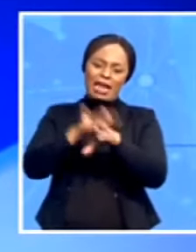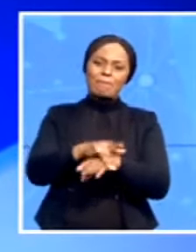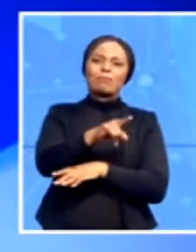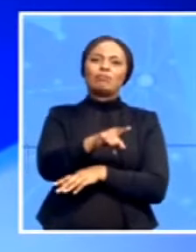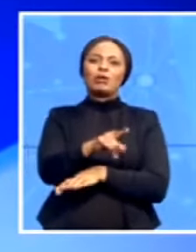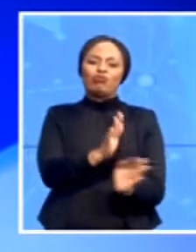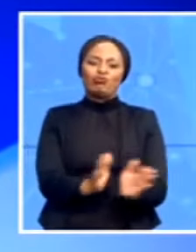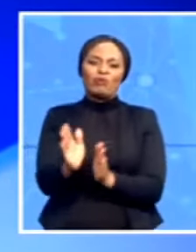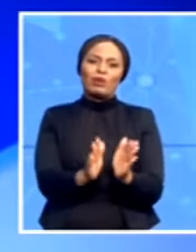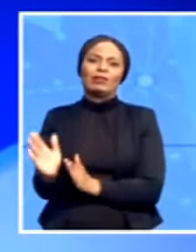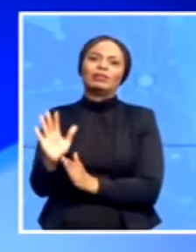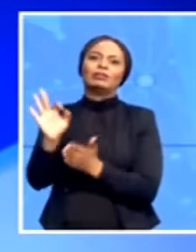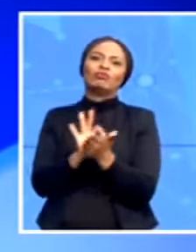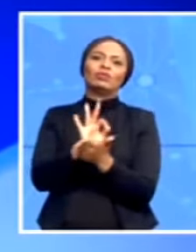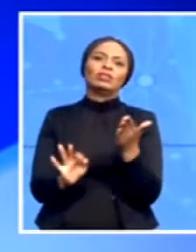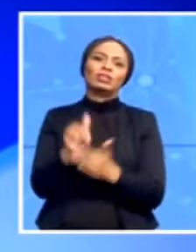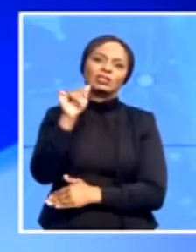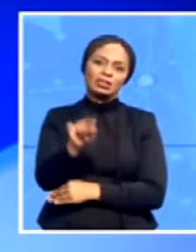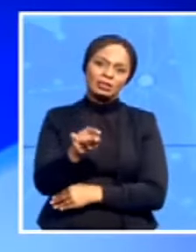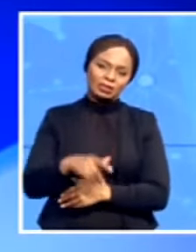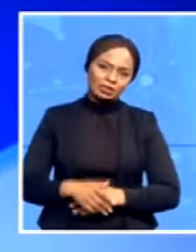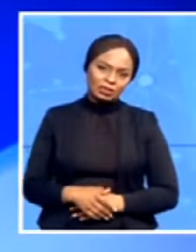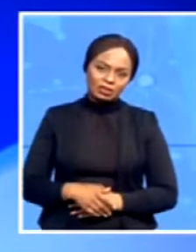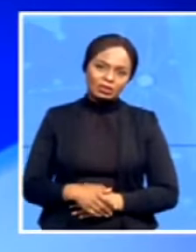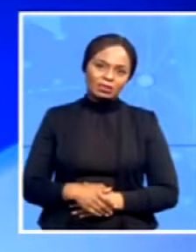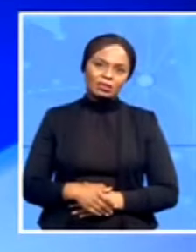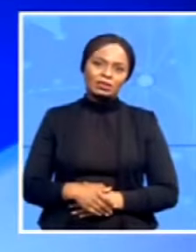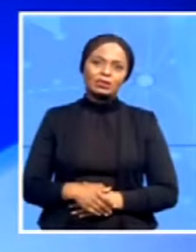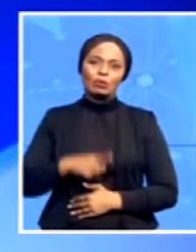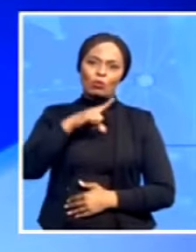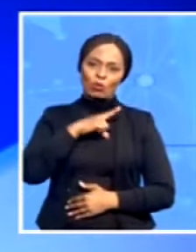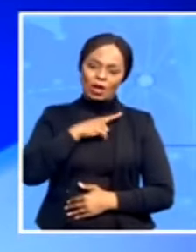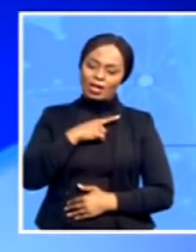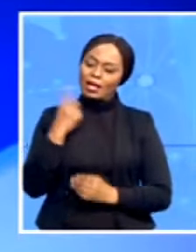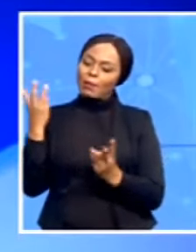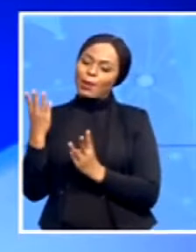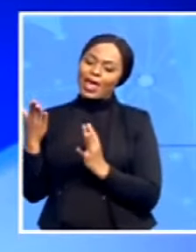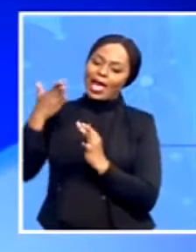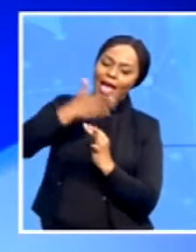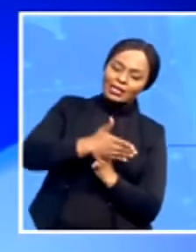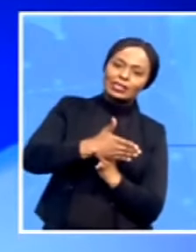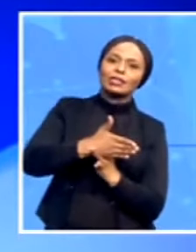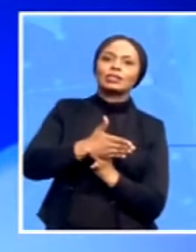Firstly, it's in terms of access of people to the voting stations. If the roads, the